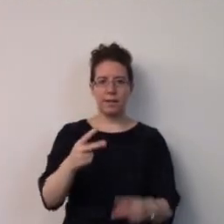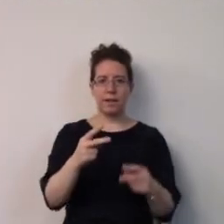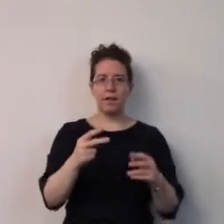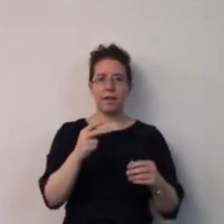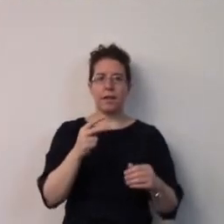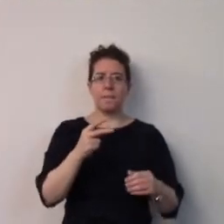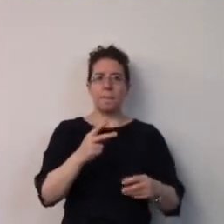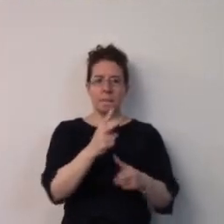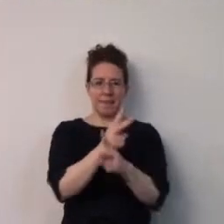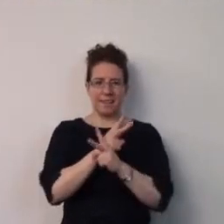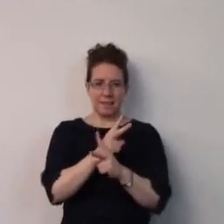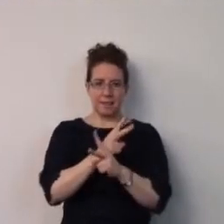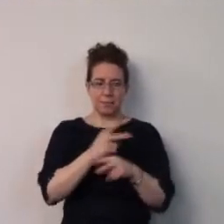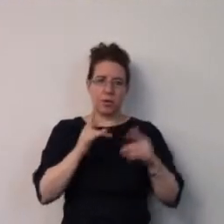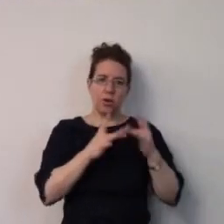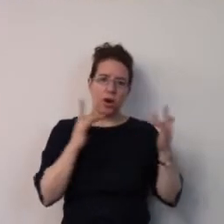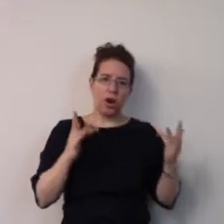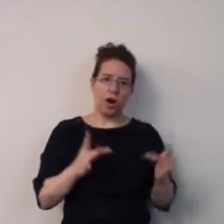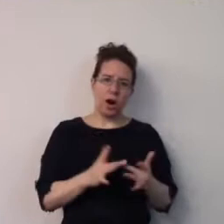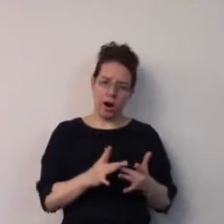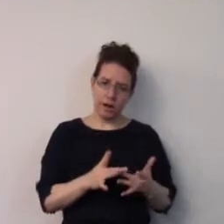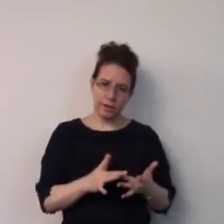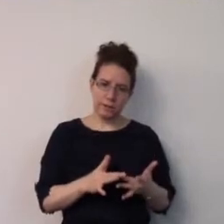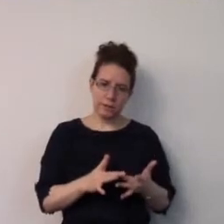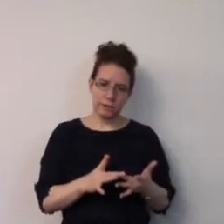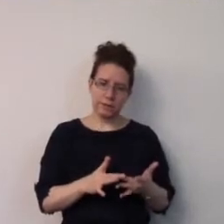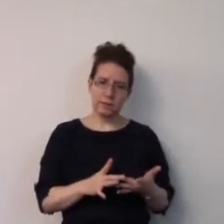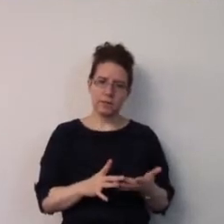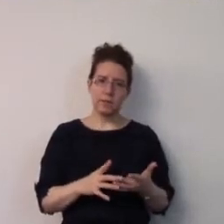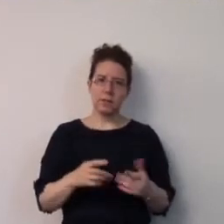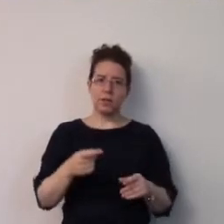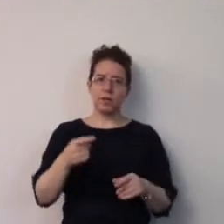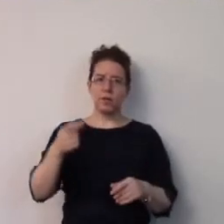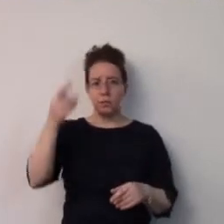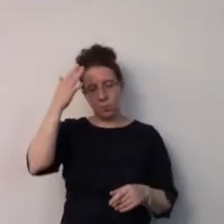life. If you're having issues in your life,